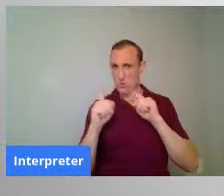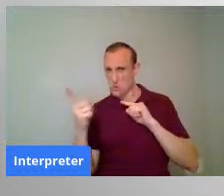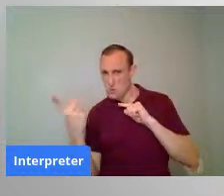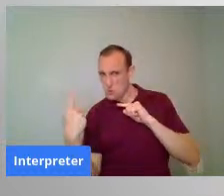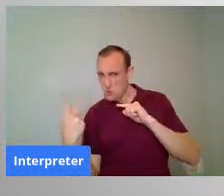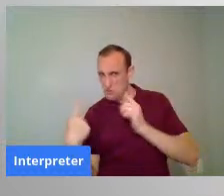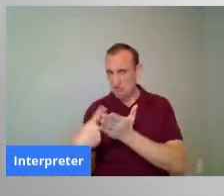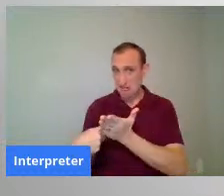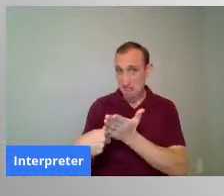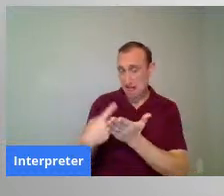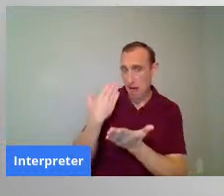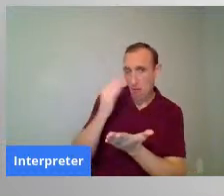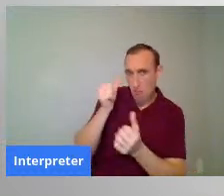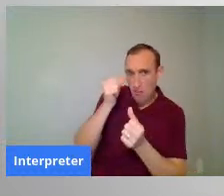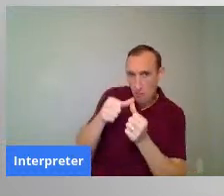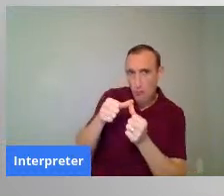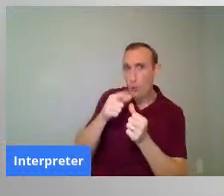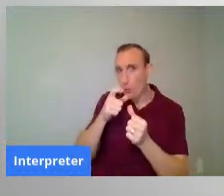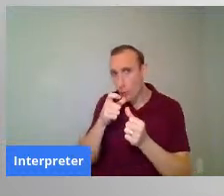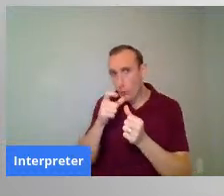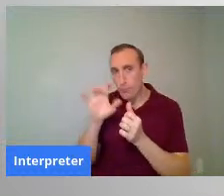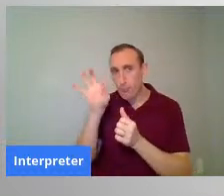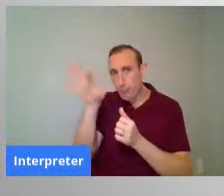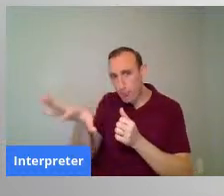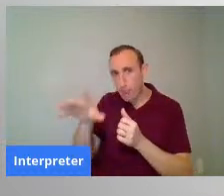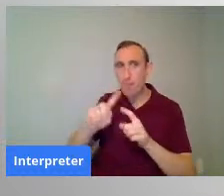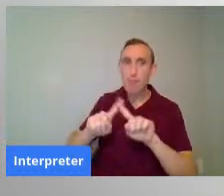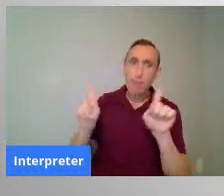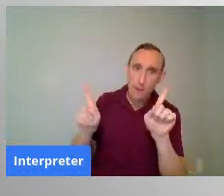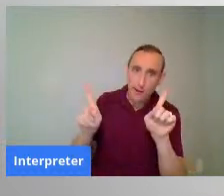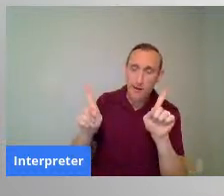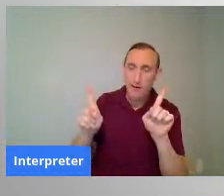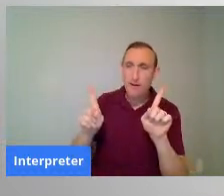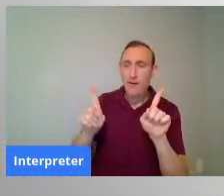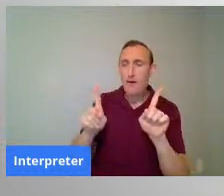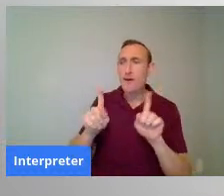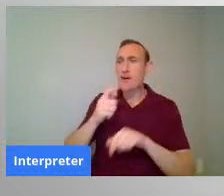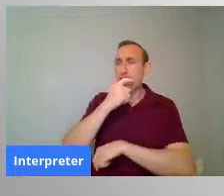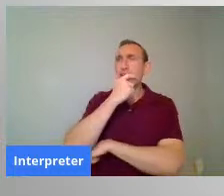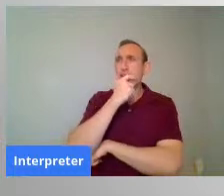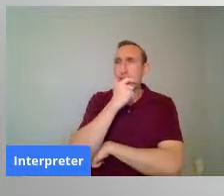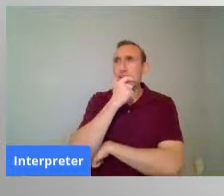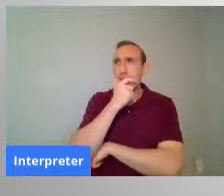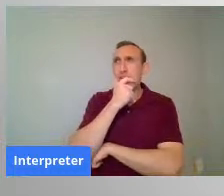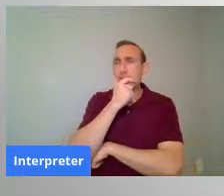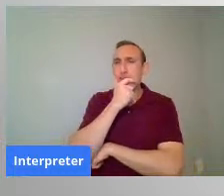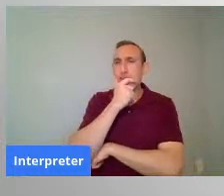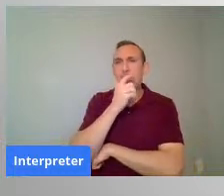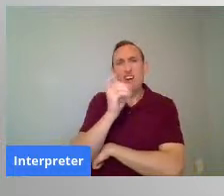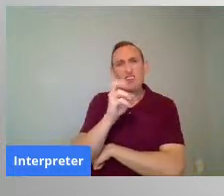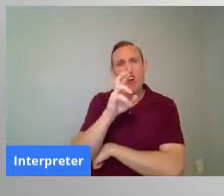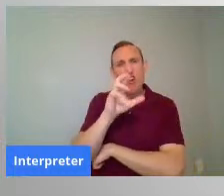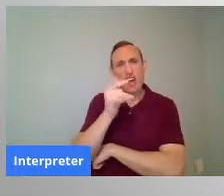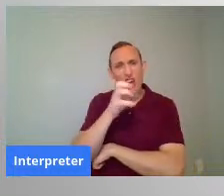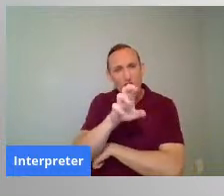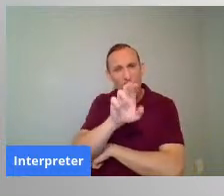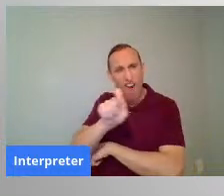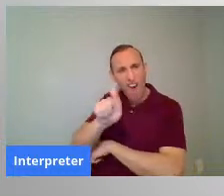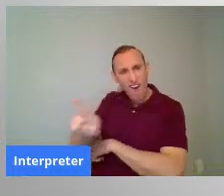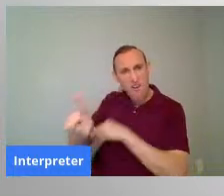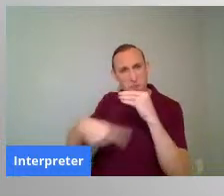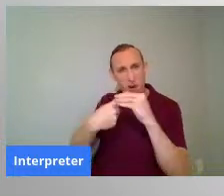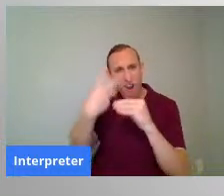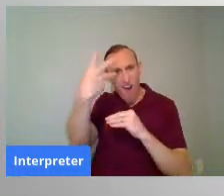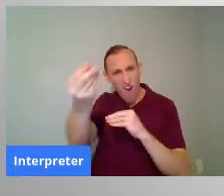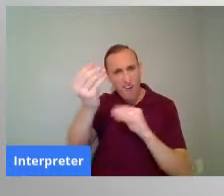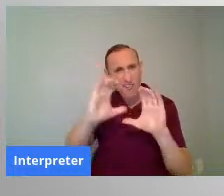had or somewhere. Dr. Yeager, I think, asked about the outdoor classrooms.